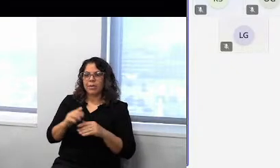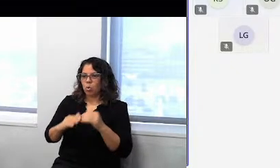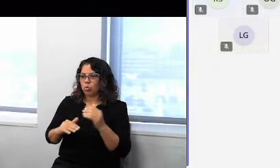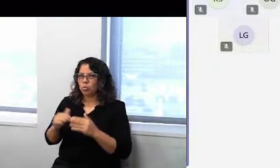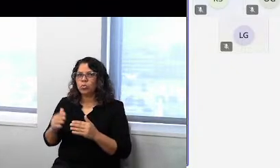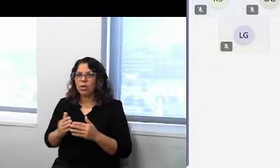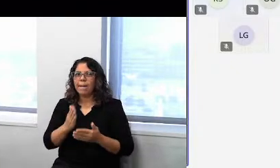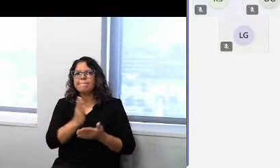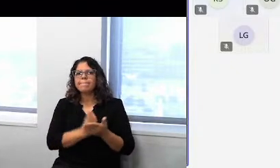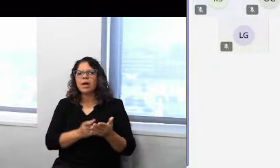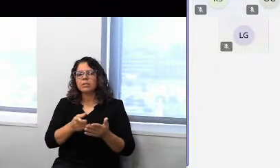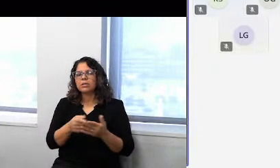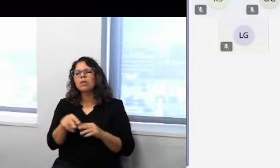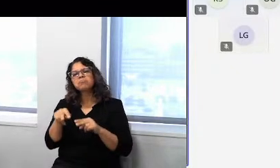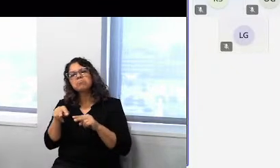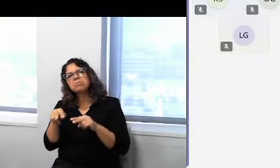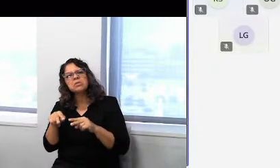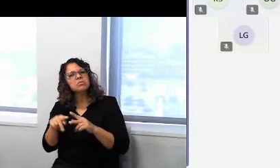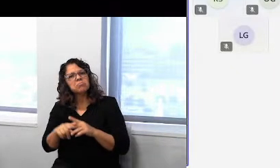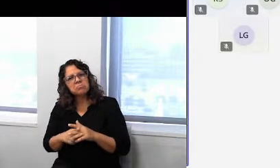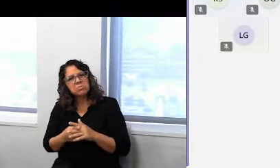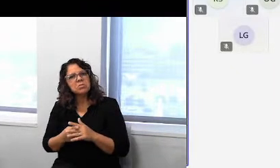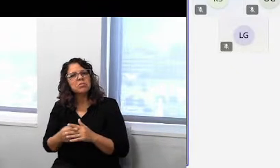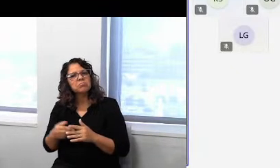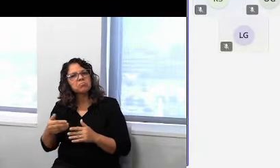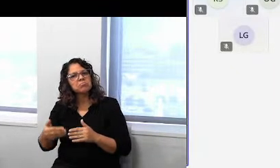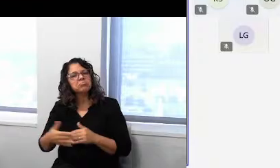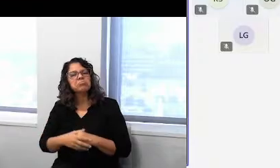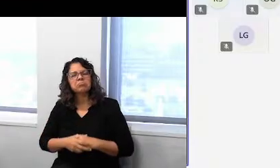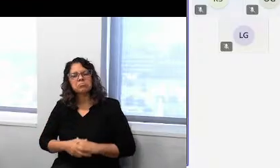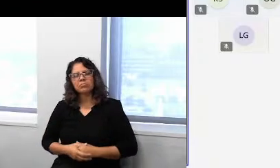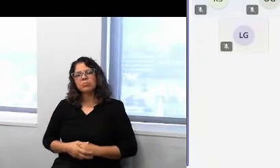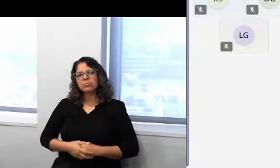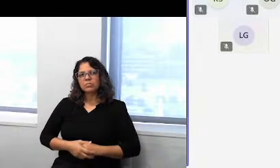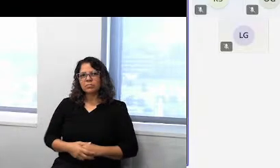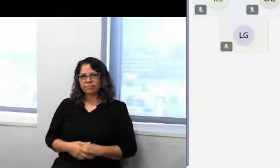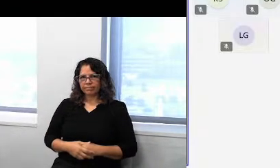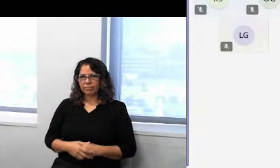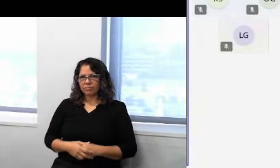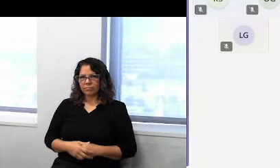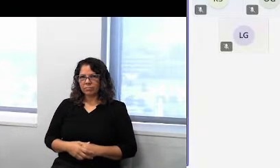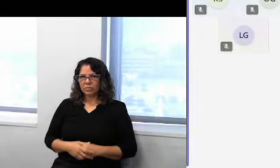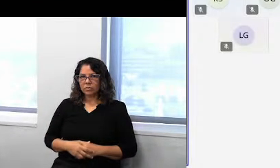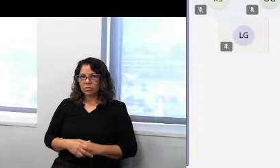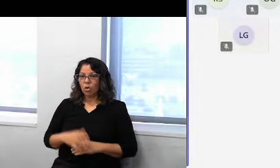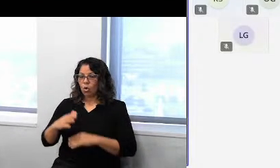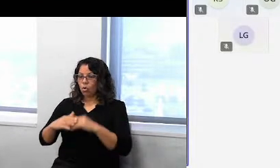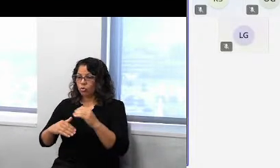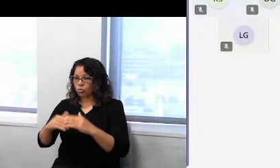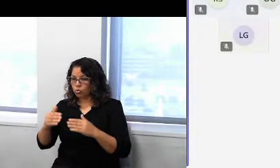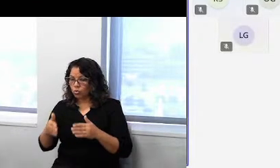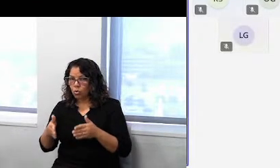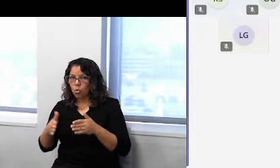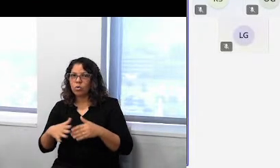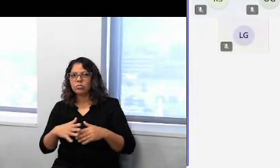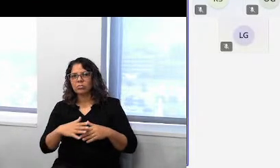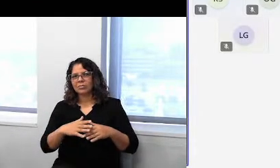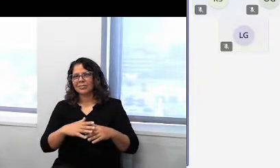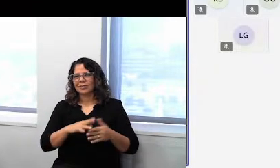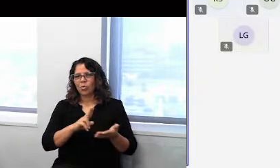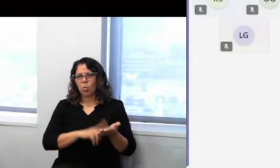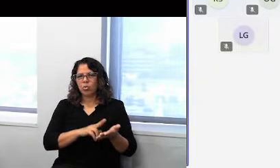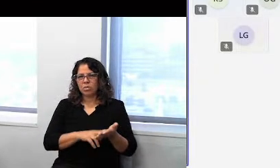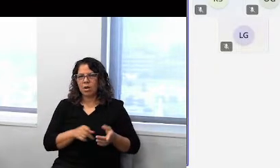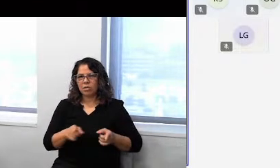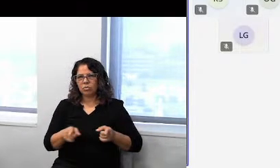I did say earlier is the contracting and the construction is happening simultaneously. It's at different stages of all the project. Well, everything else